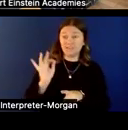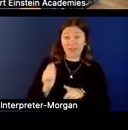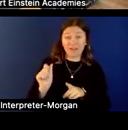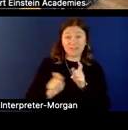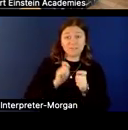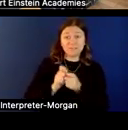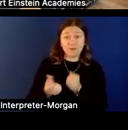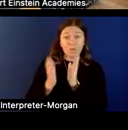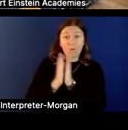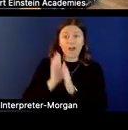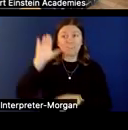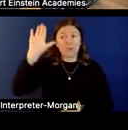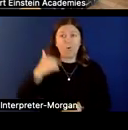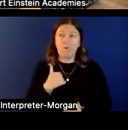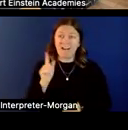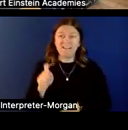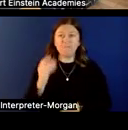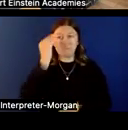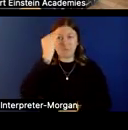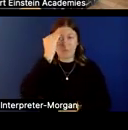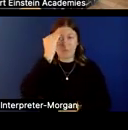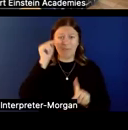I need to leave later and I need to know that,